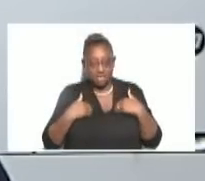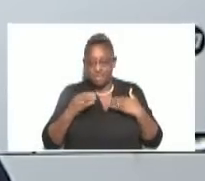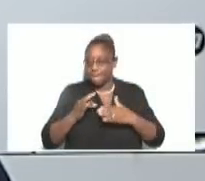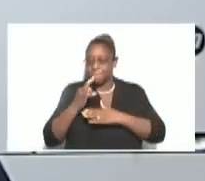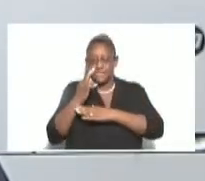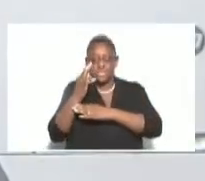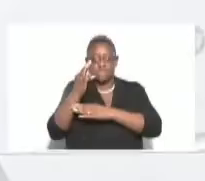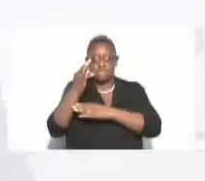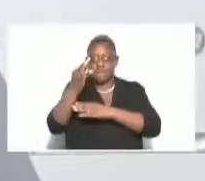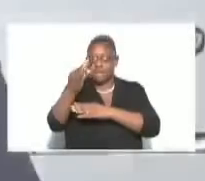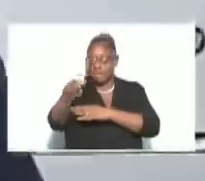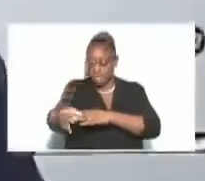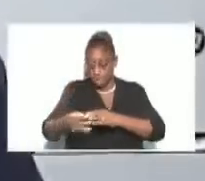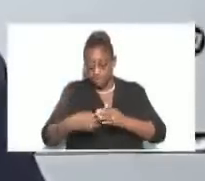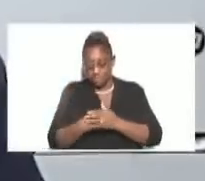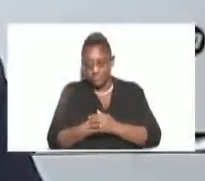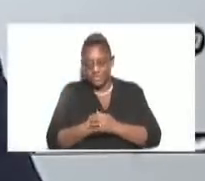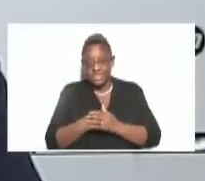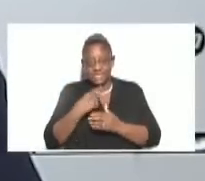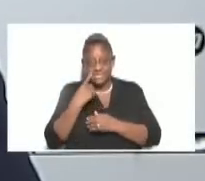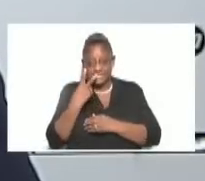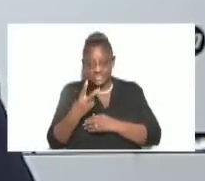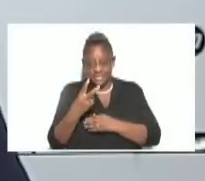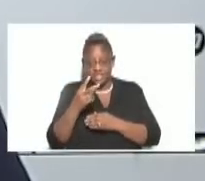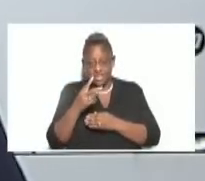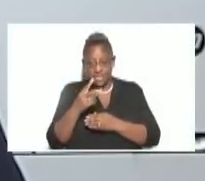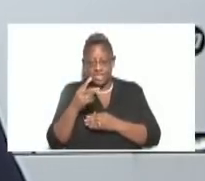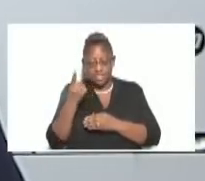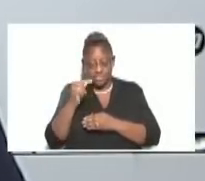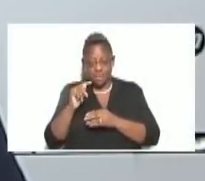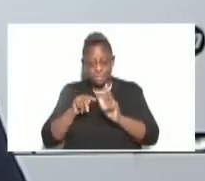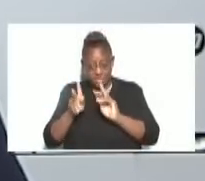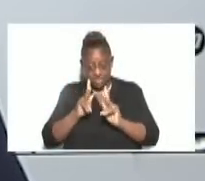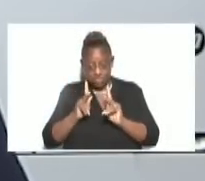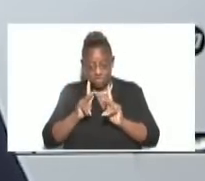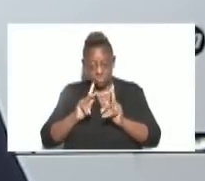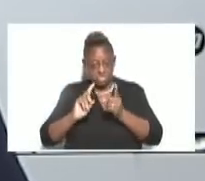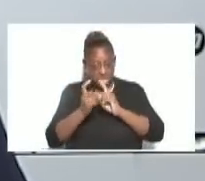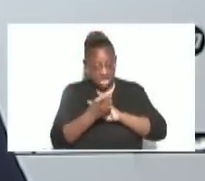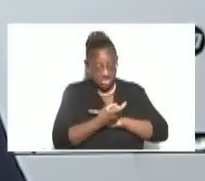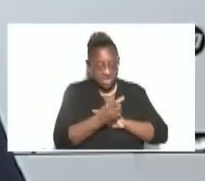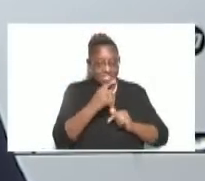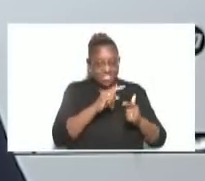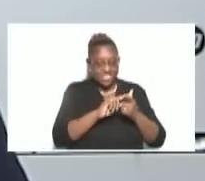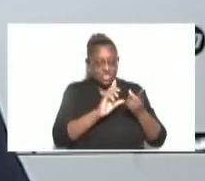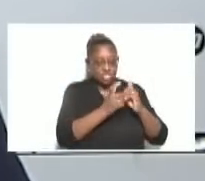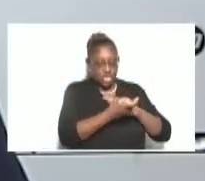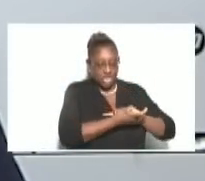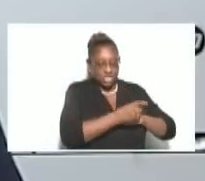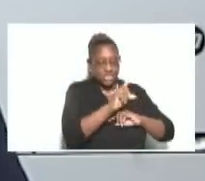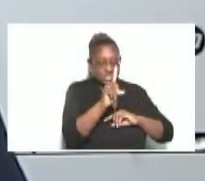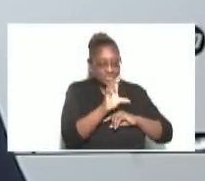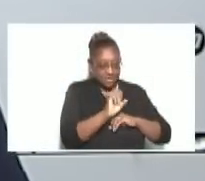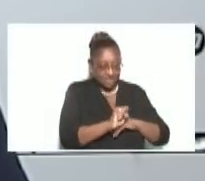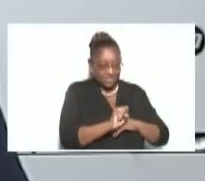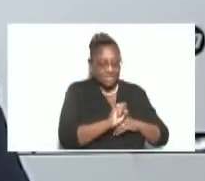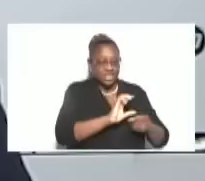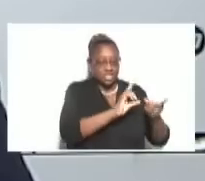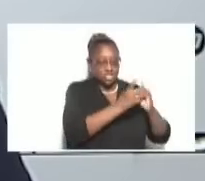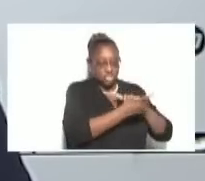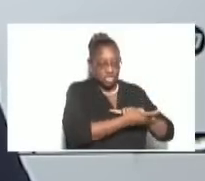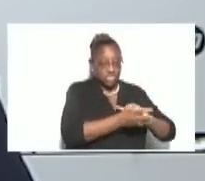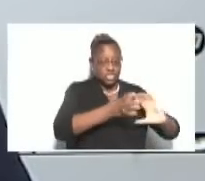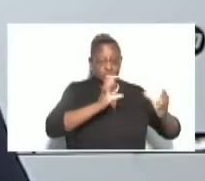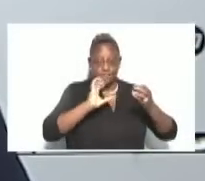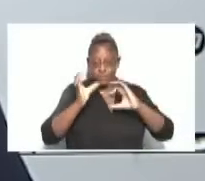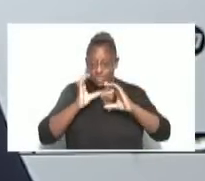beyond me. It will outlive me. I transform the people, I've transformed the station. And if I've transformed the station, I've transformed communications